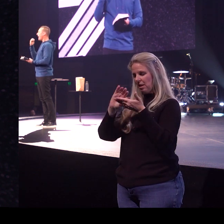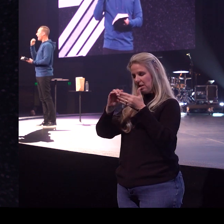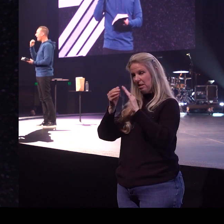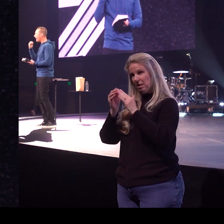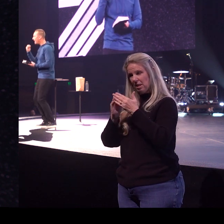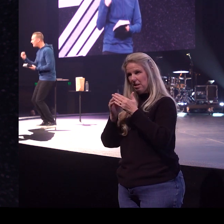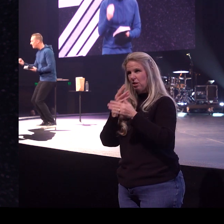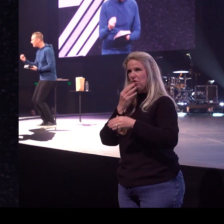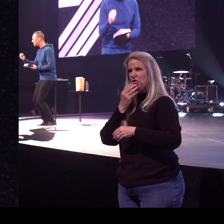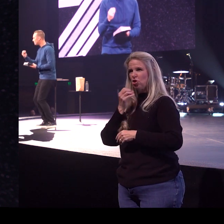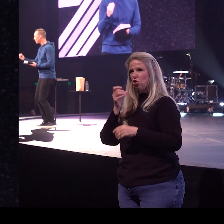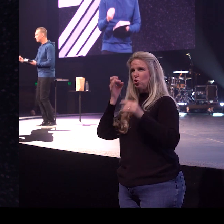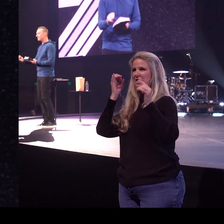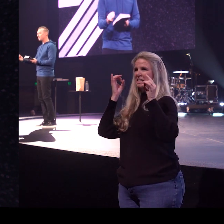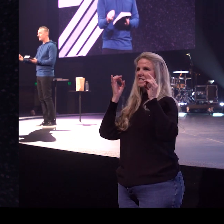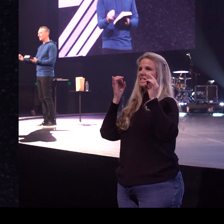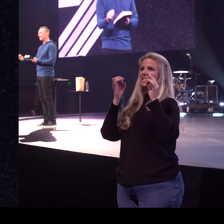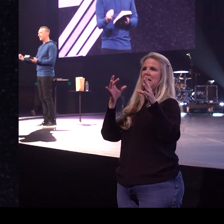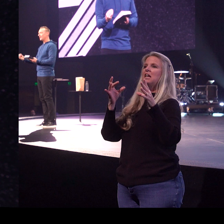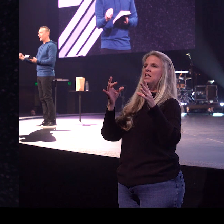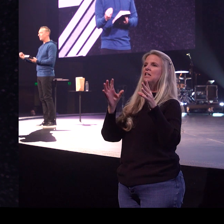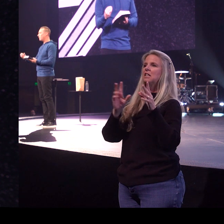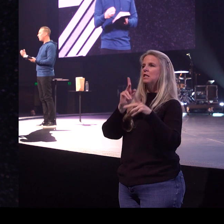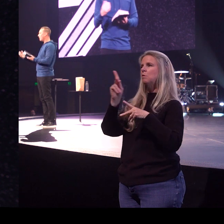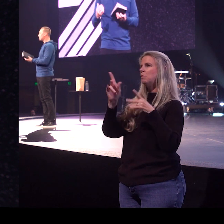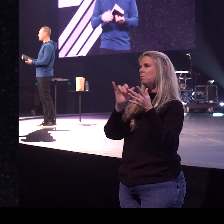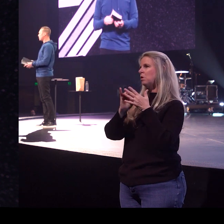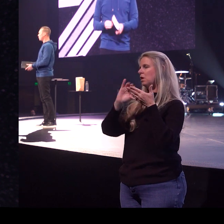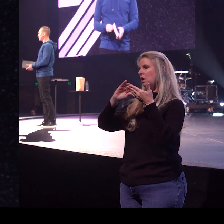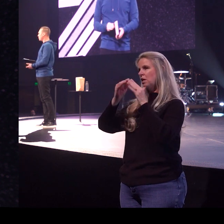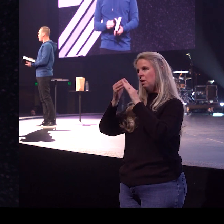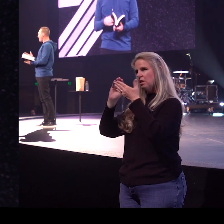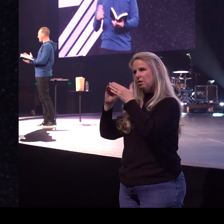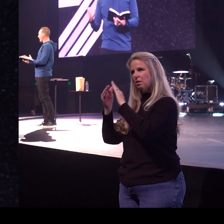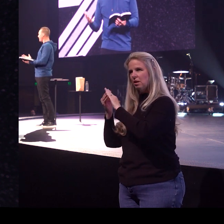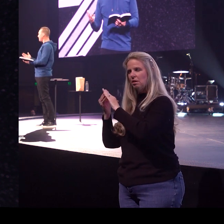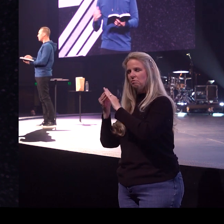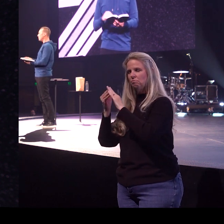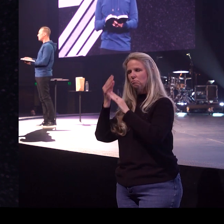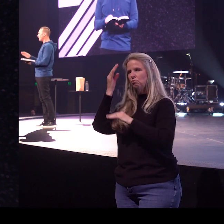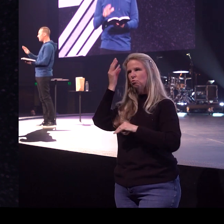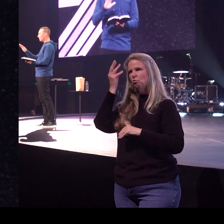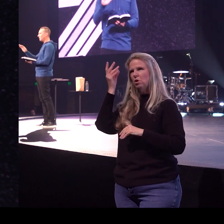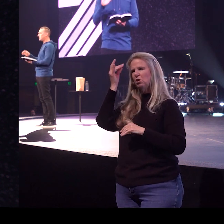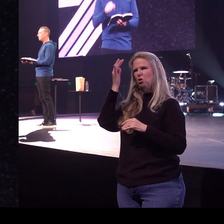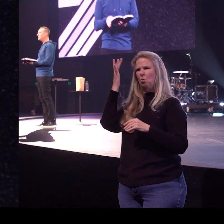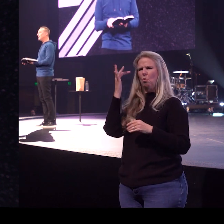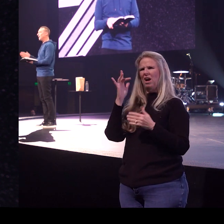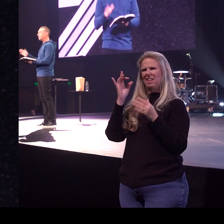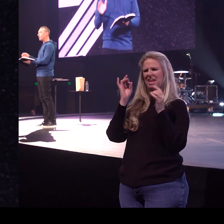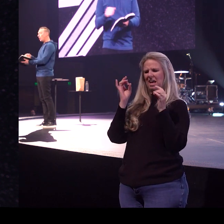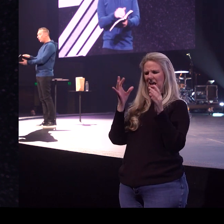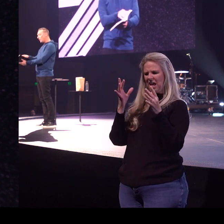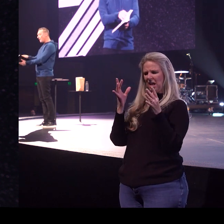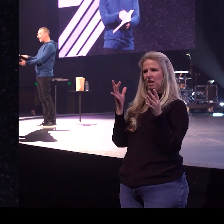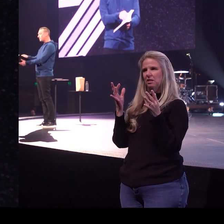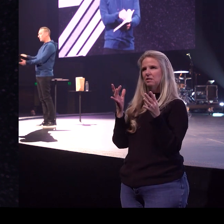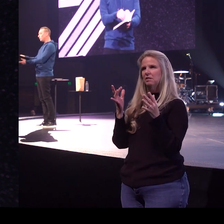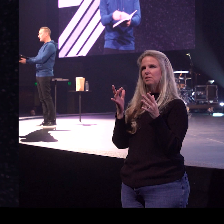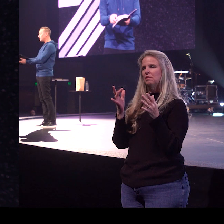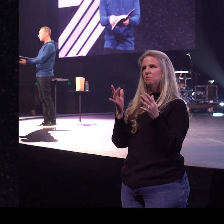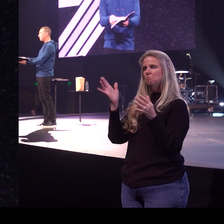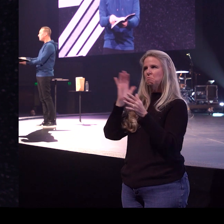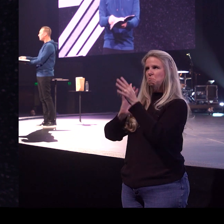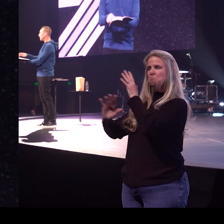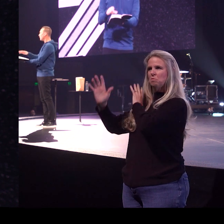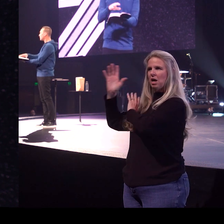Jews hated the Samaritans. And if you've ever read scripture, you wonder why they hated them so much. Let me explain it to you. It goes all the way back to the